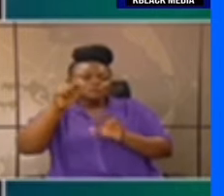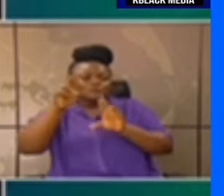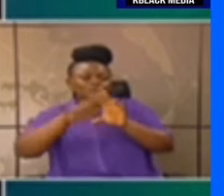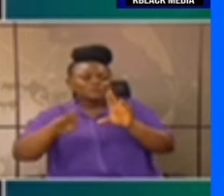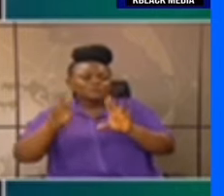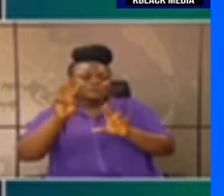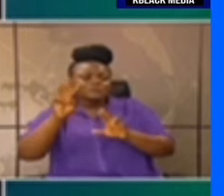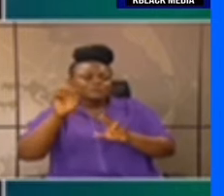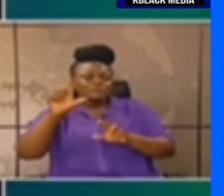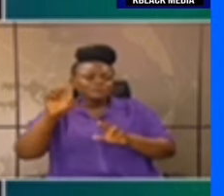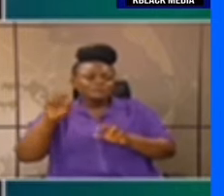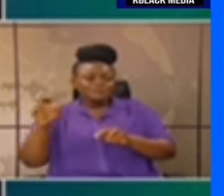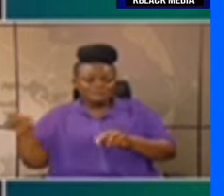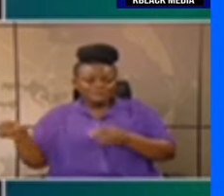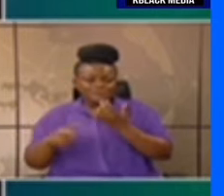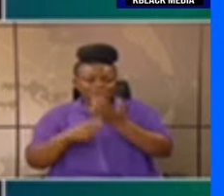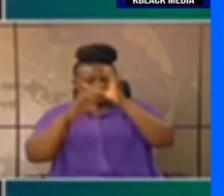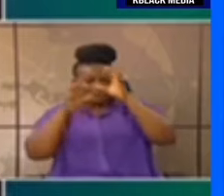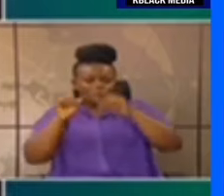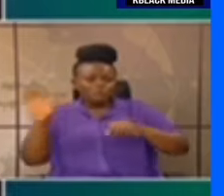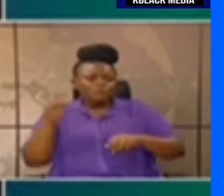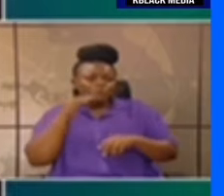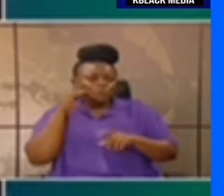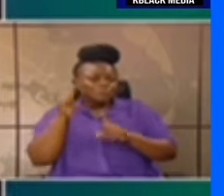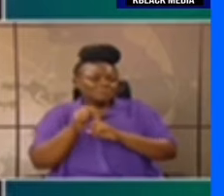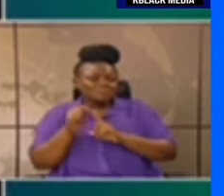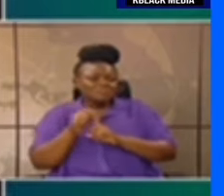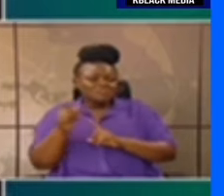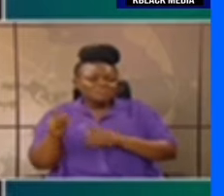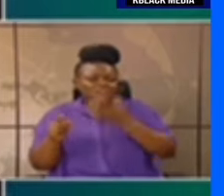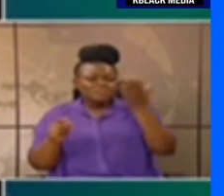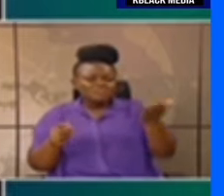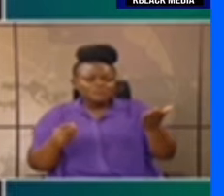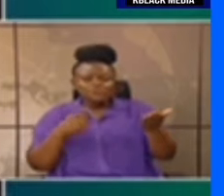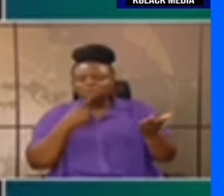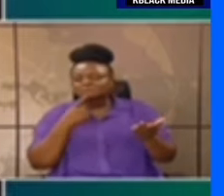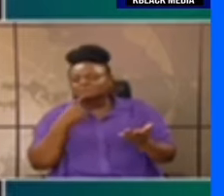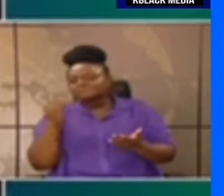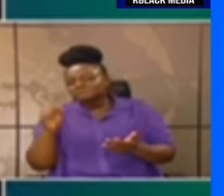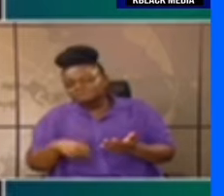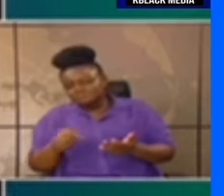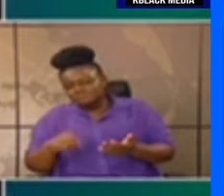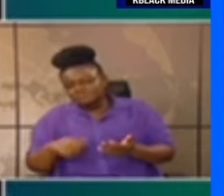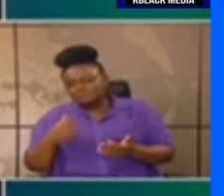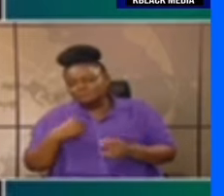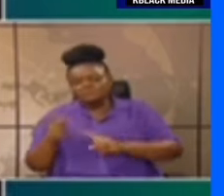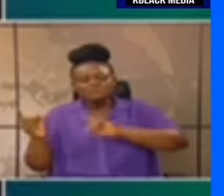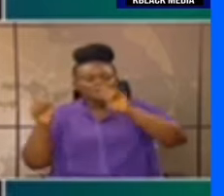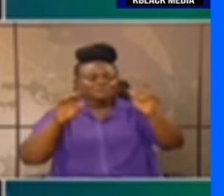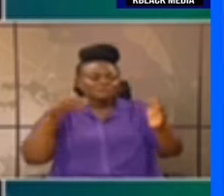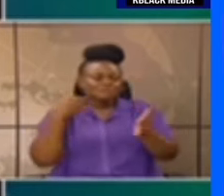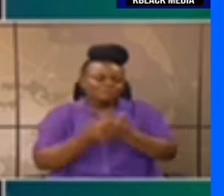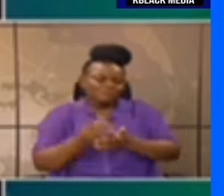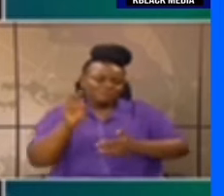give me a better understanding of near course you know the other course. All right, so maybe you do one Wale Saturday